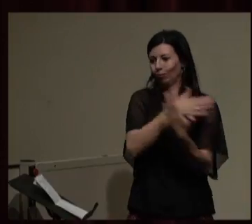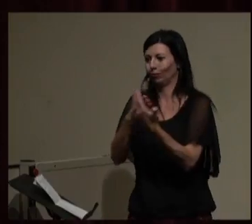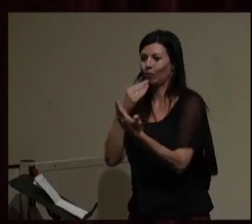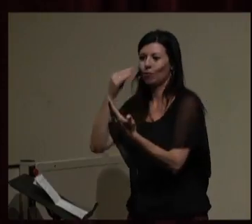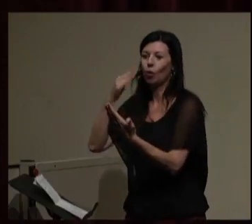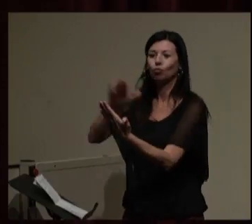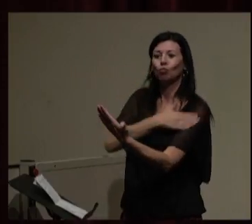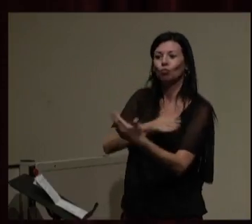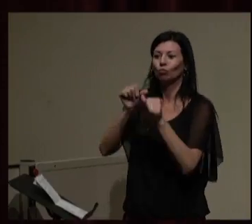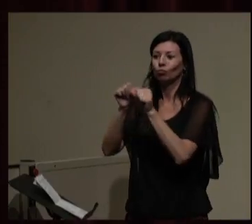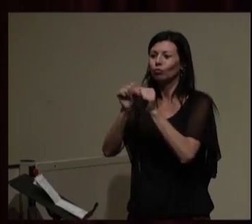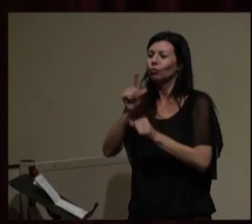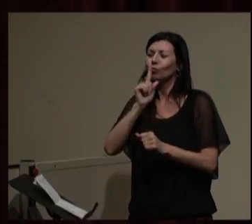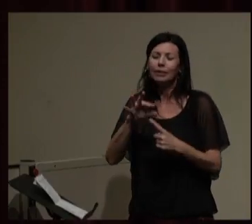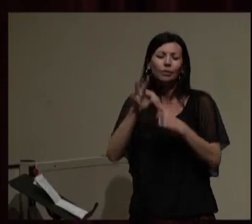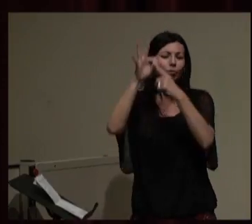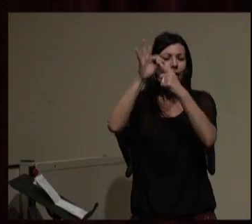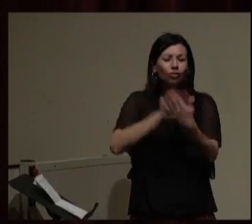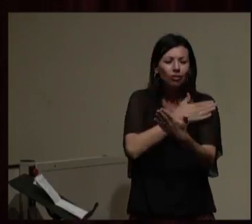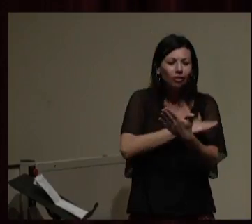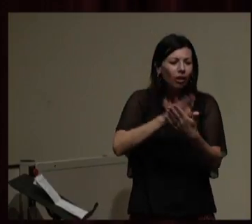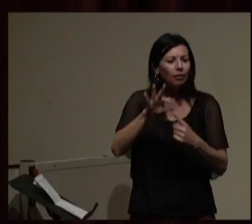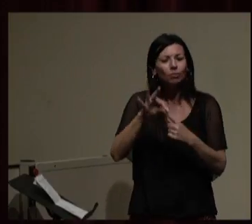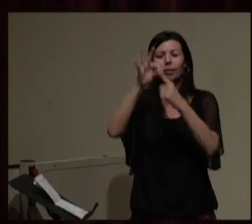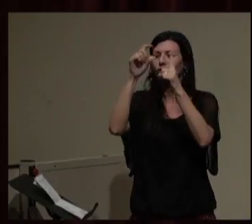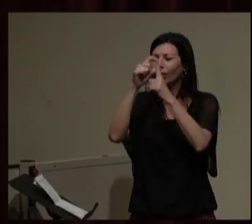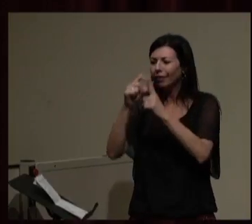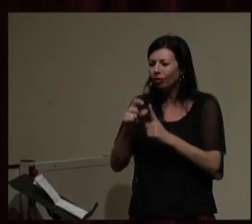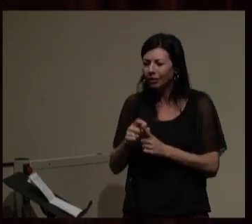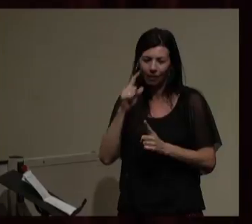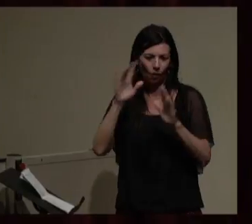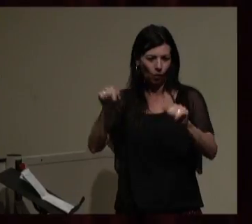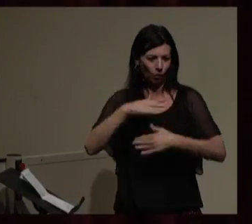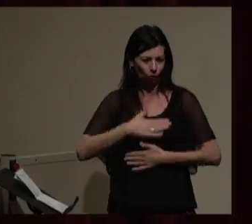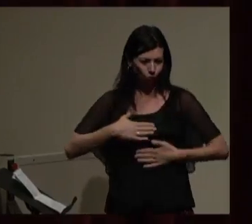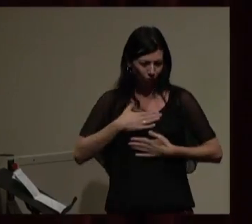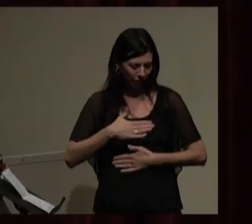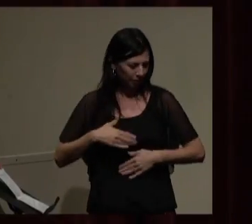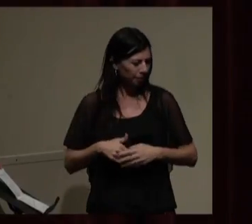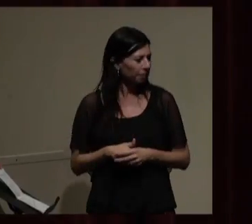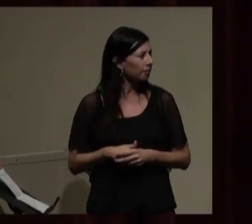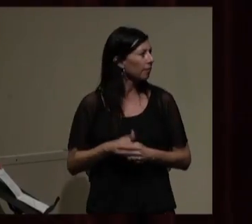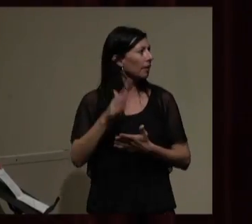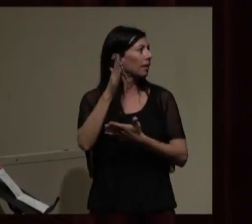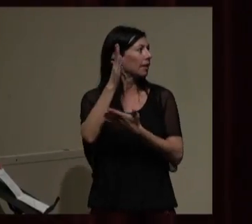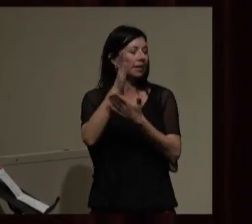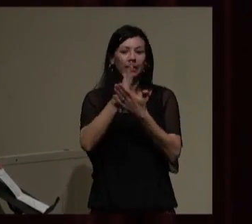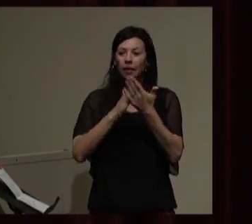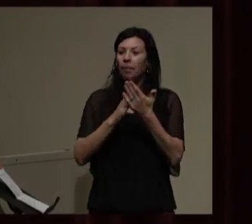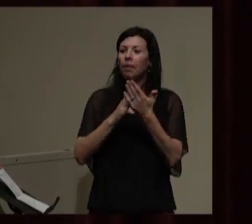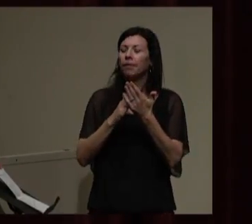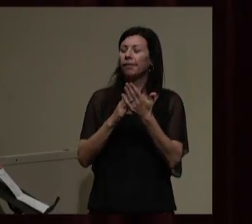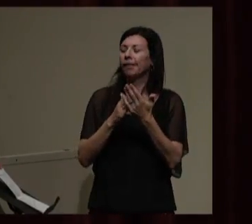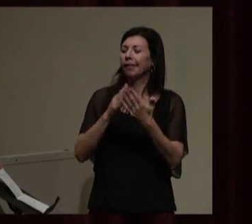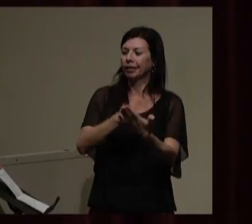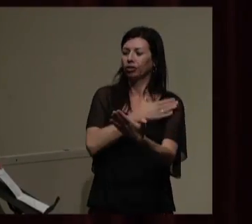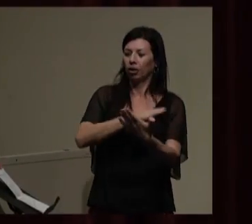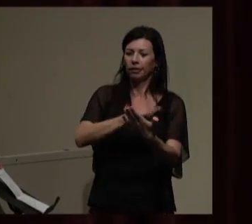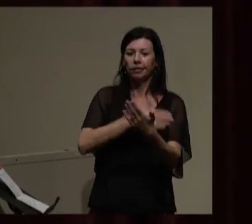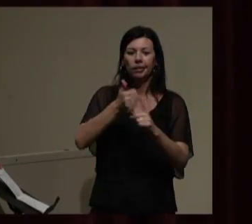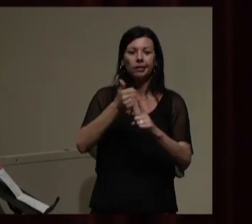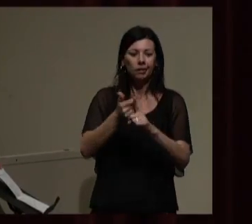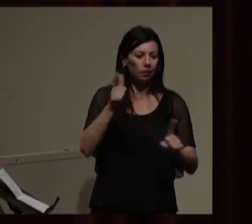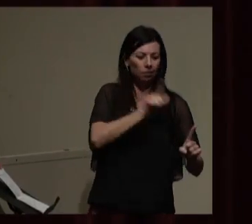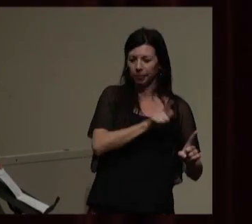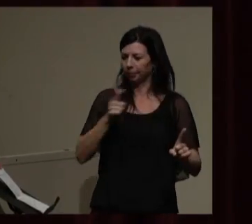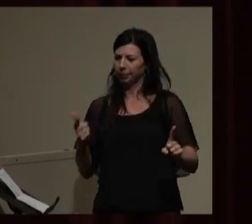special songs, special lyrics, and I really hope you enjoy them. Some of the songs are rounds, so you'll hear the kids singing